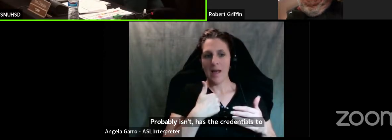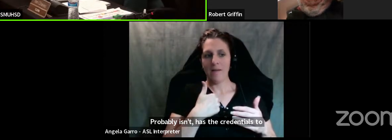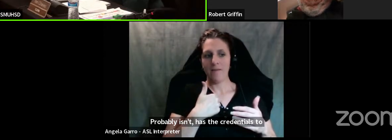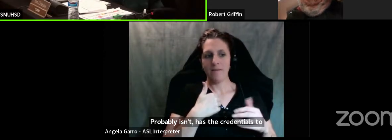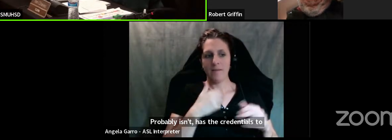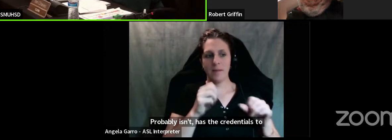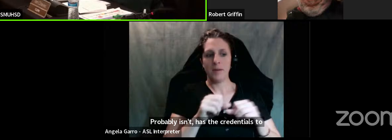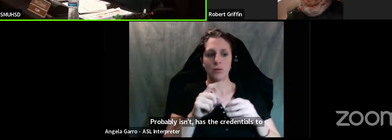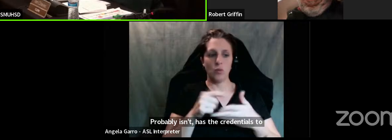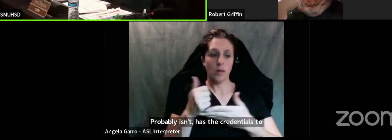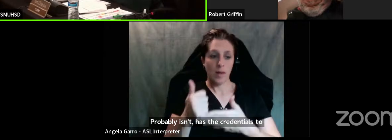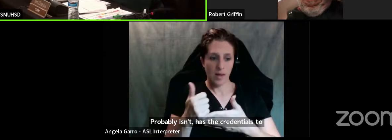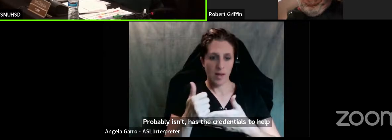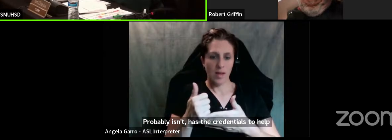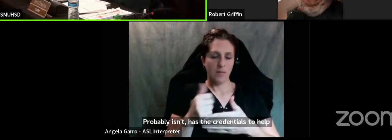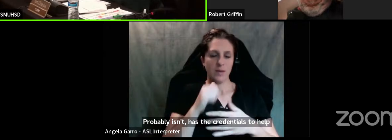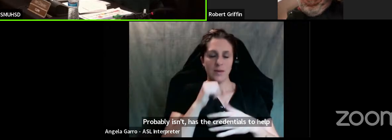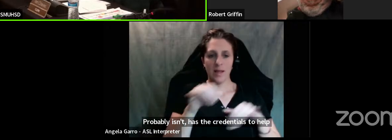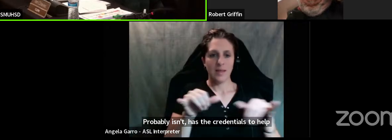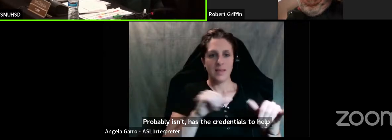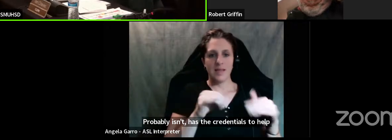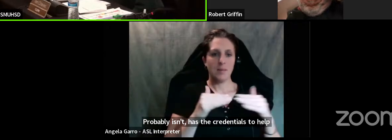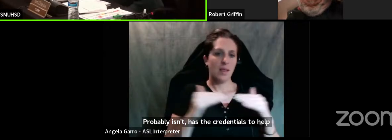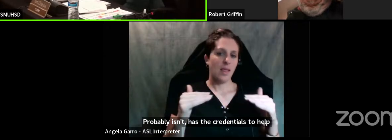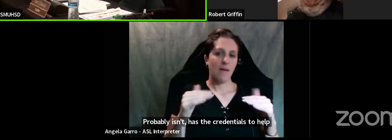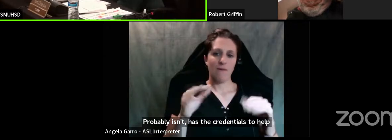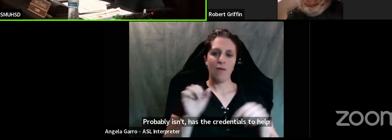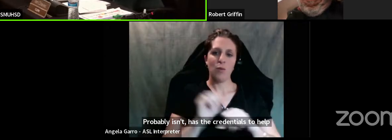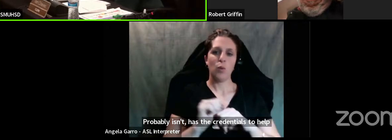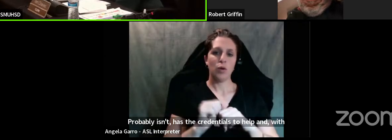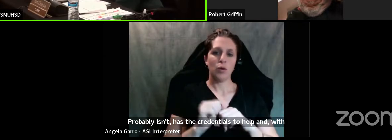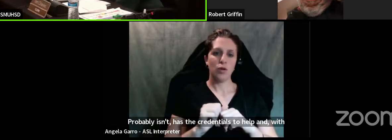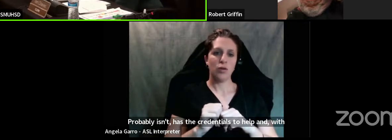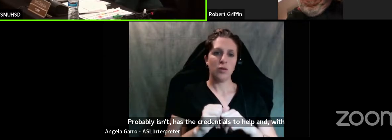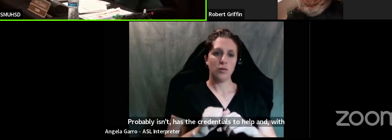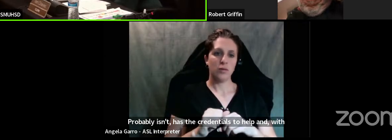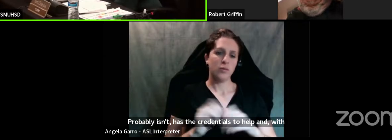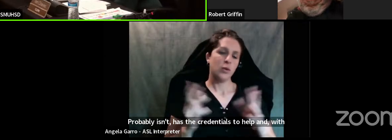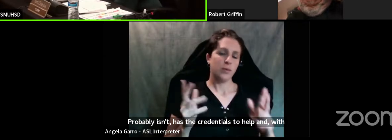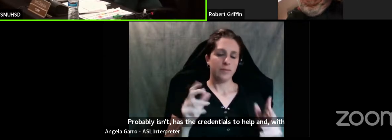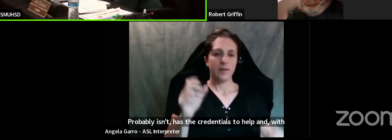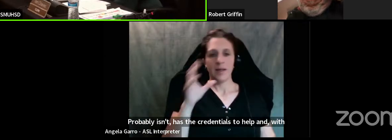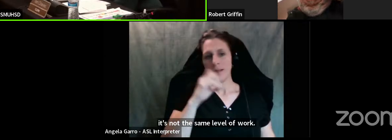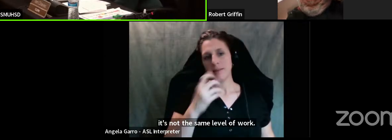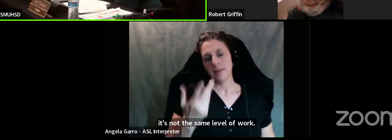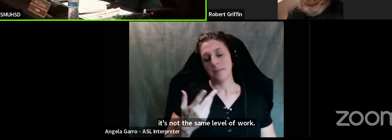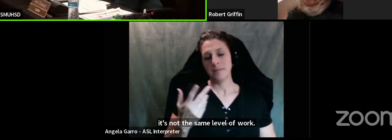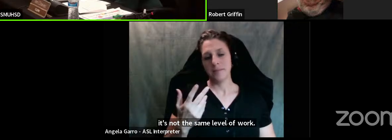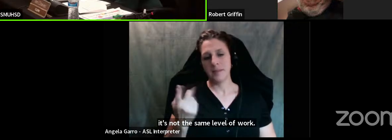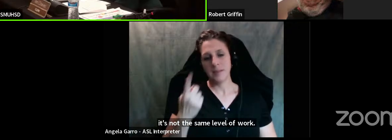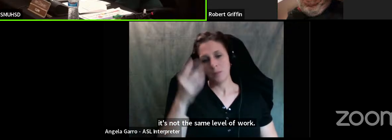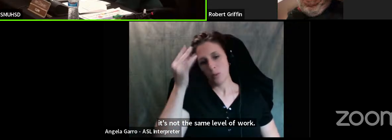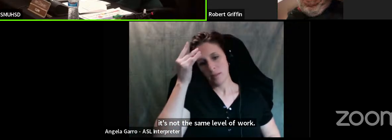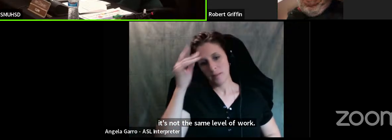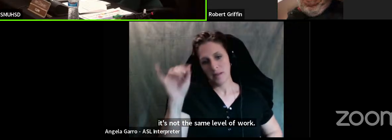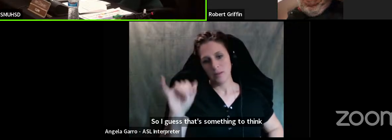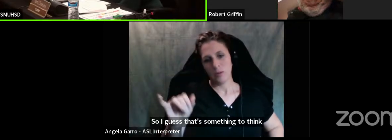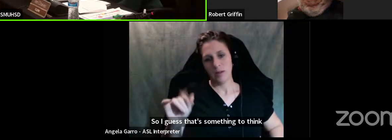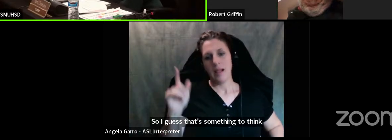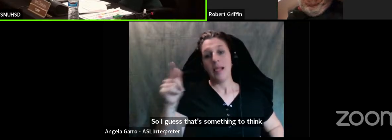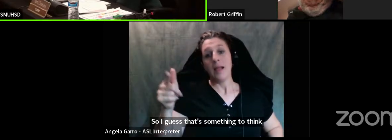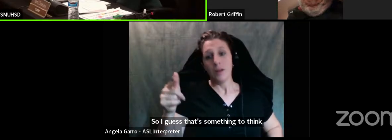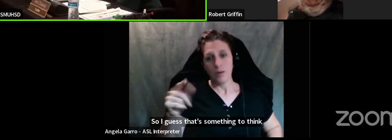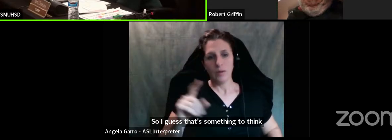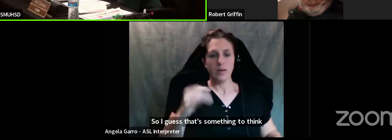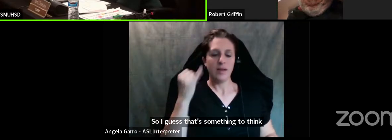and with it's not the same level of work. So I guess that's something to think about as well later if we are